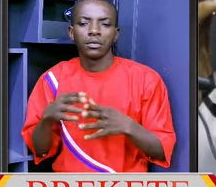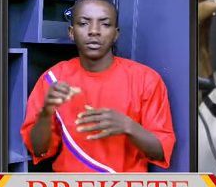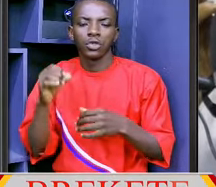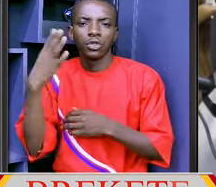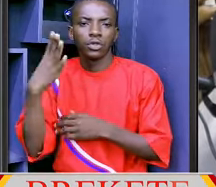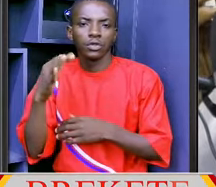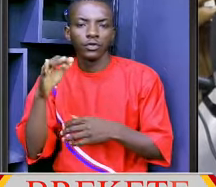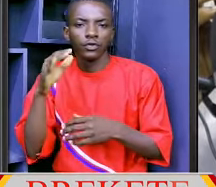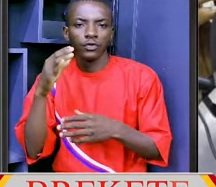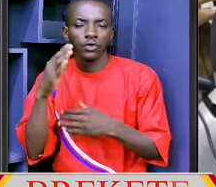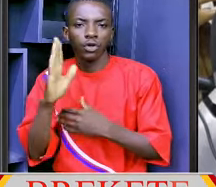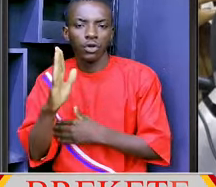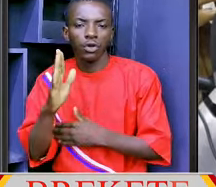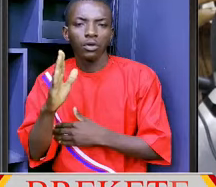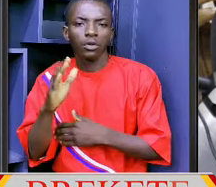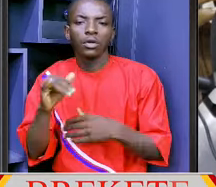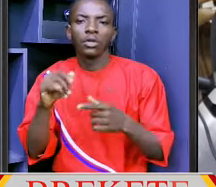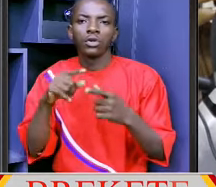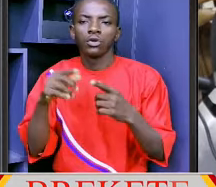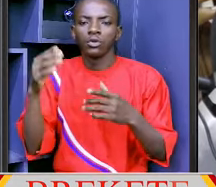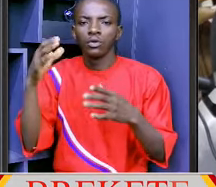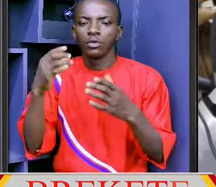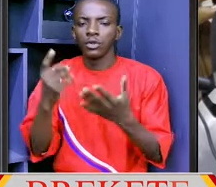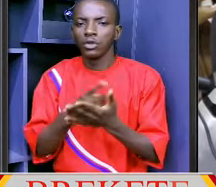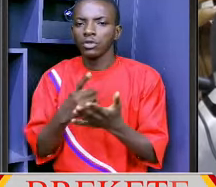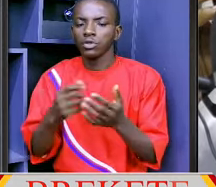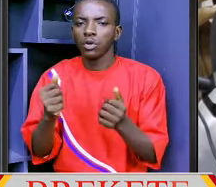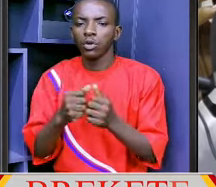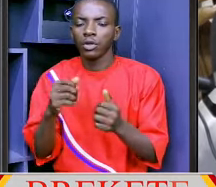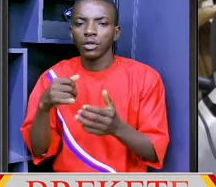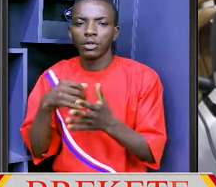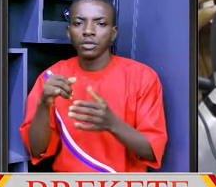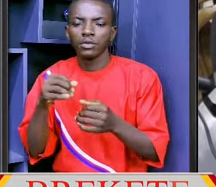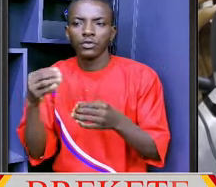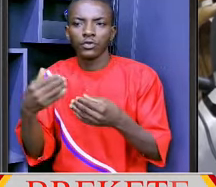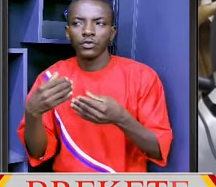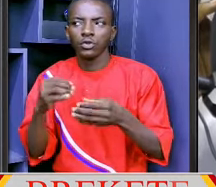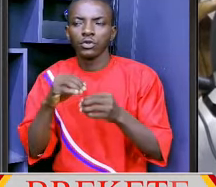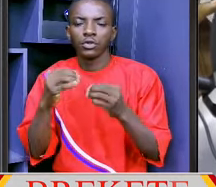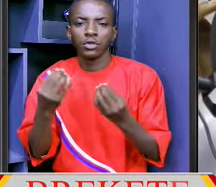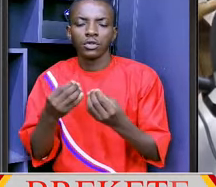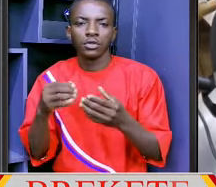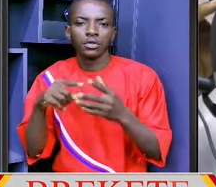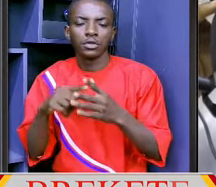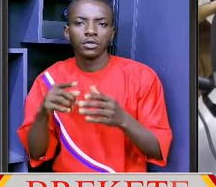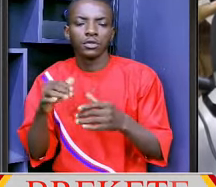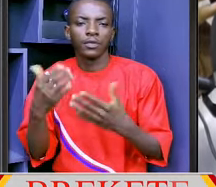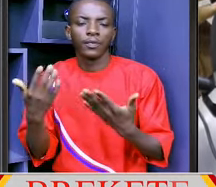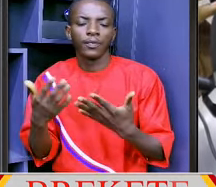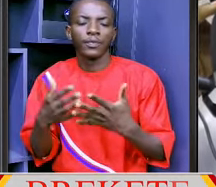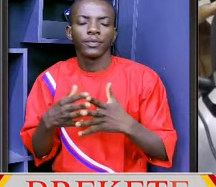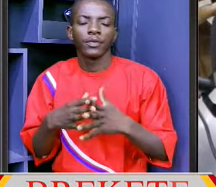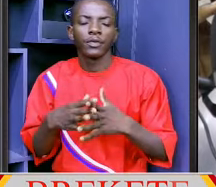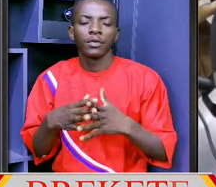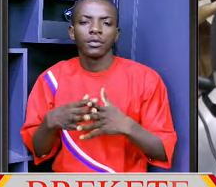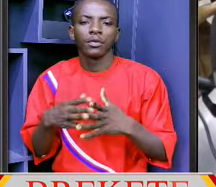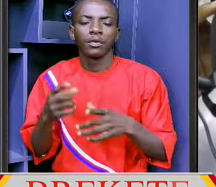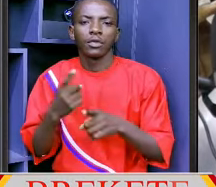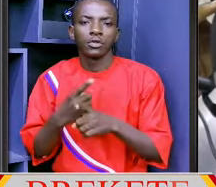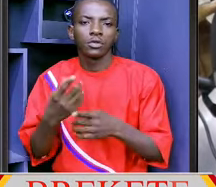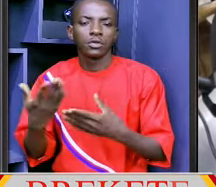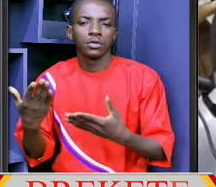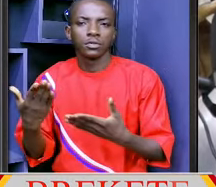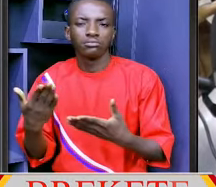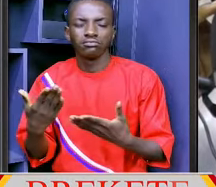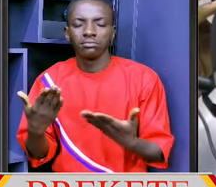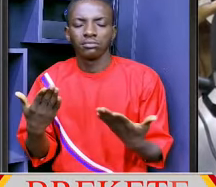by the grace of Almighty God, you know, we have discussed this. Before this organization was started, I came to your station. Yes. It's just that things, you